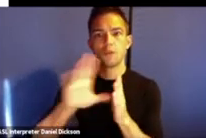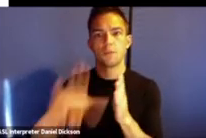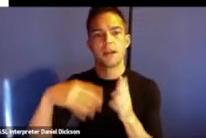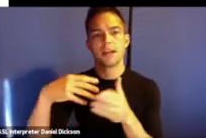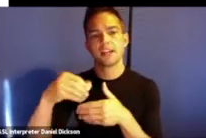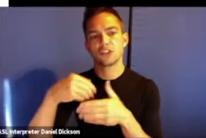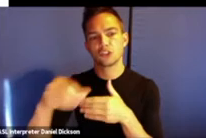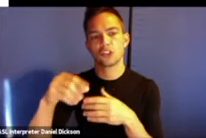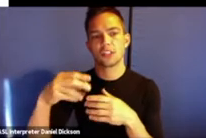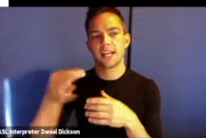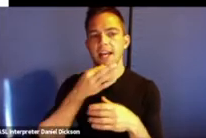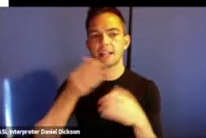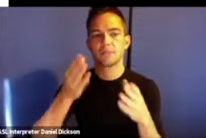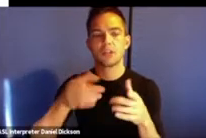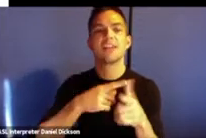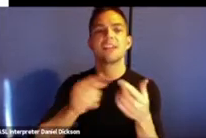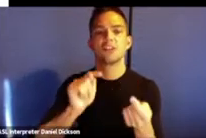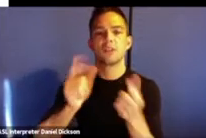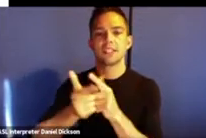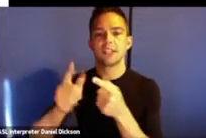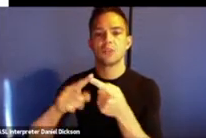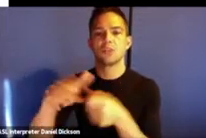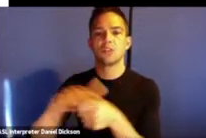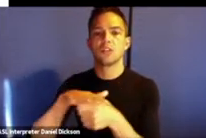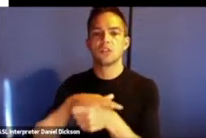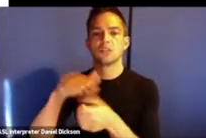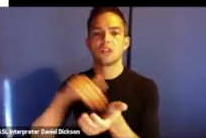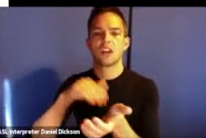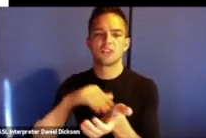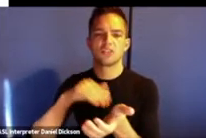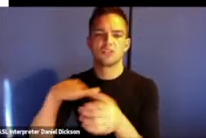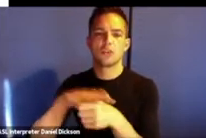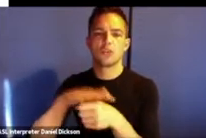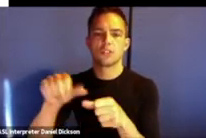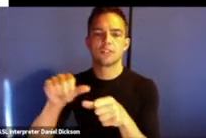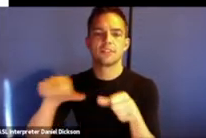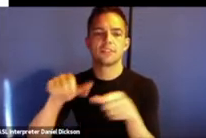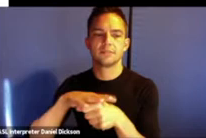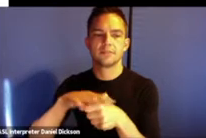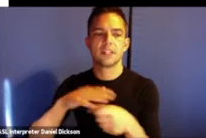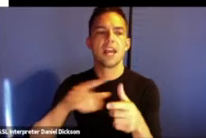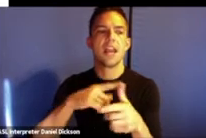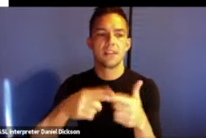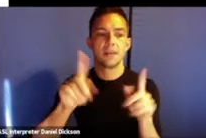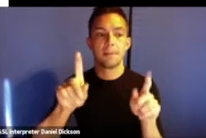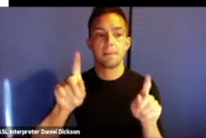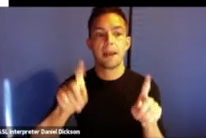experts, and then it will be translated and adapted to local settings. And then the pilot implementation should be